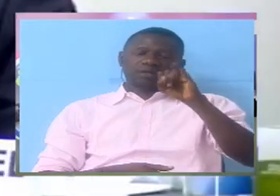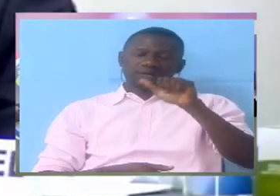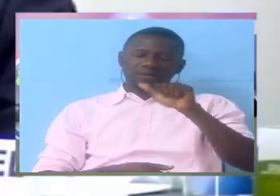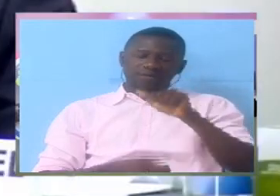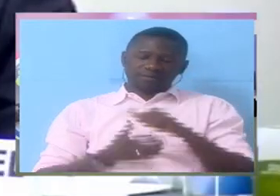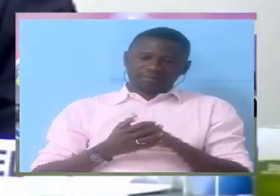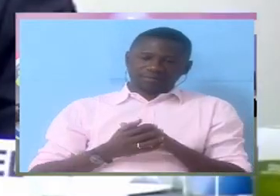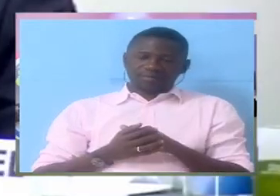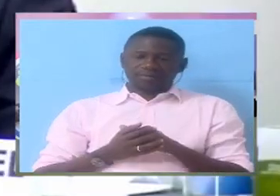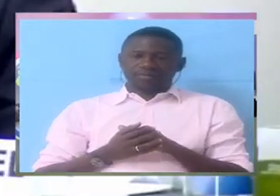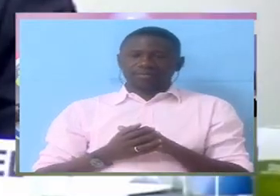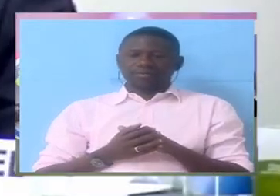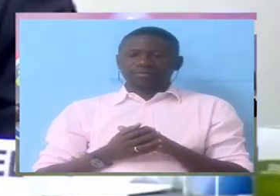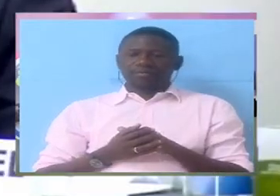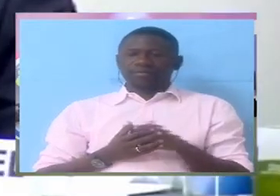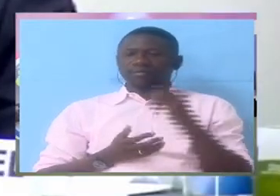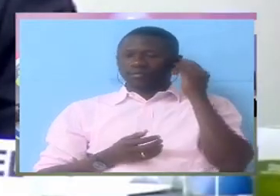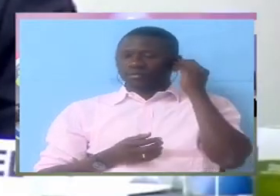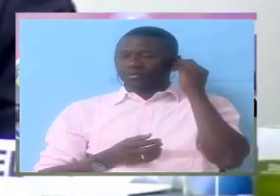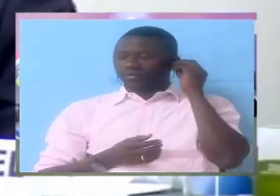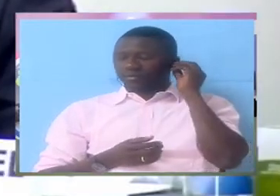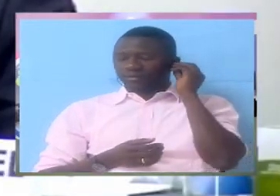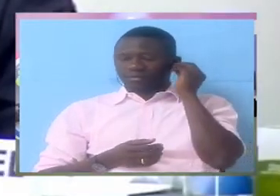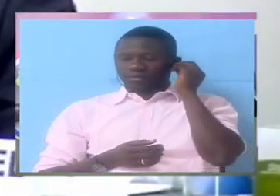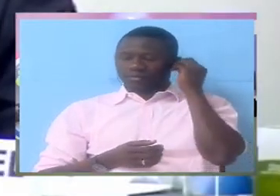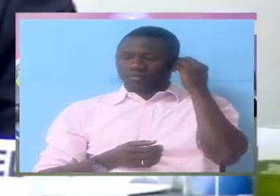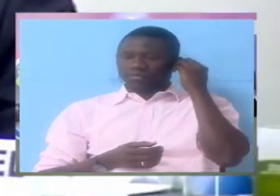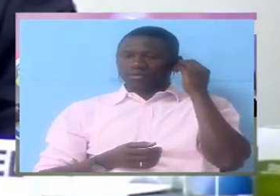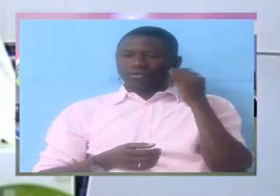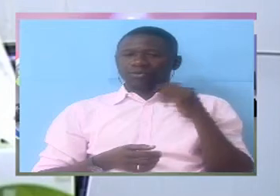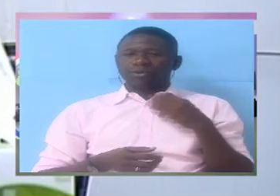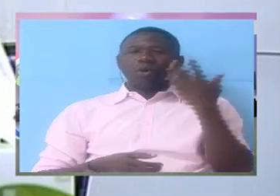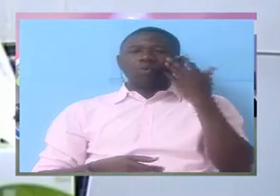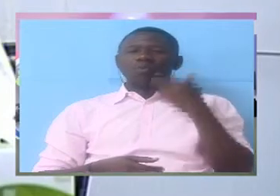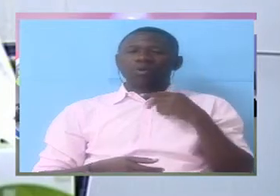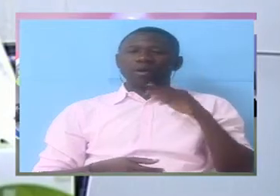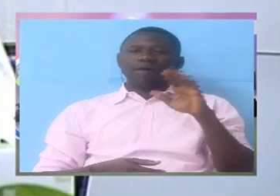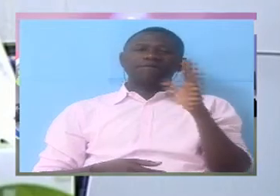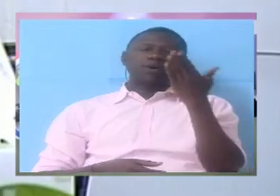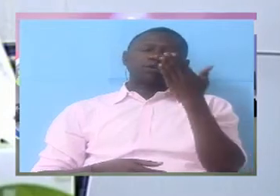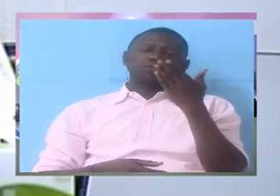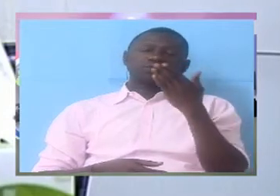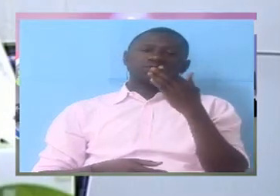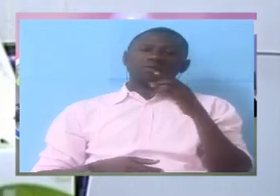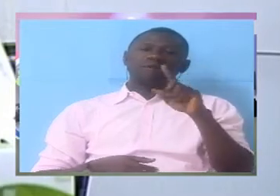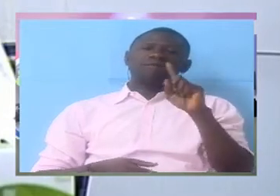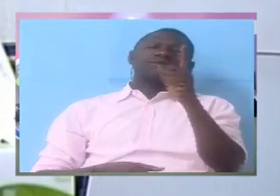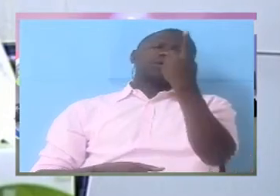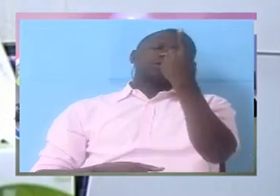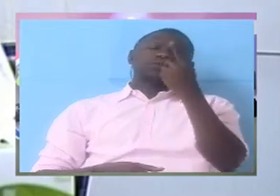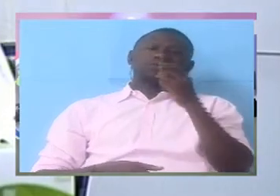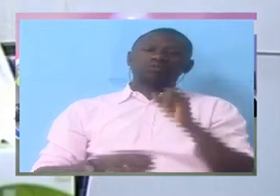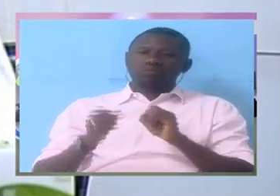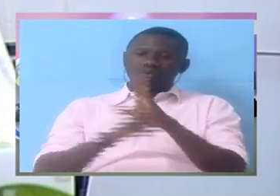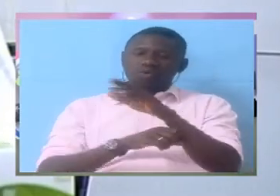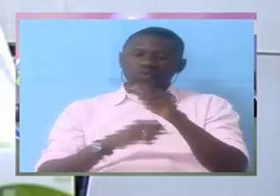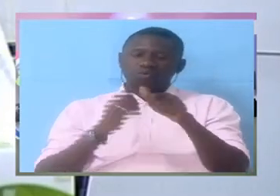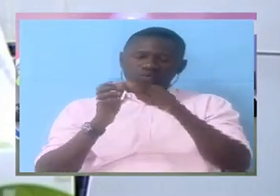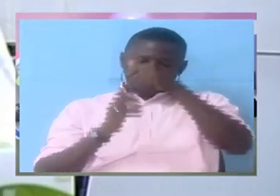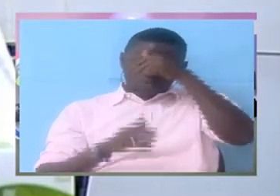you deployed as first secretary? What did you malam yesamba puriye ke secretary followed? In